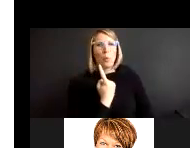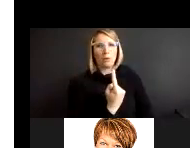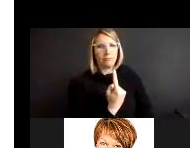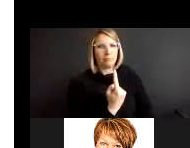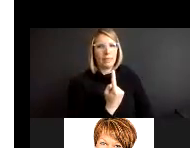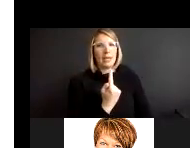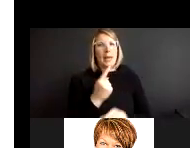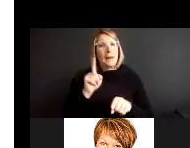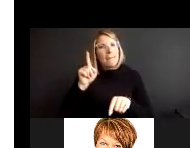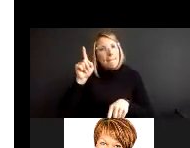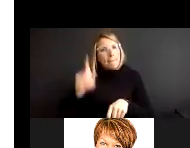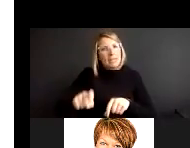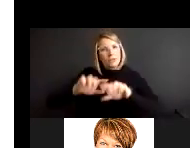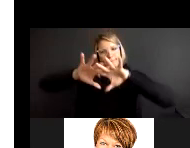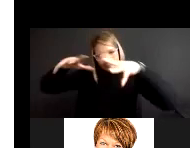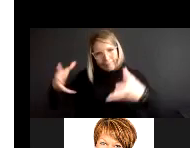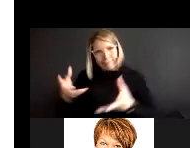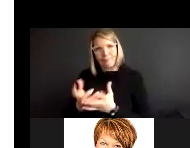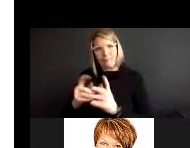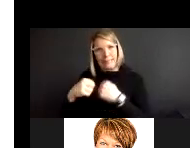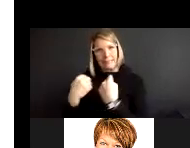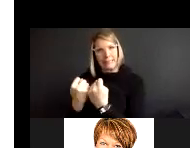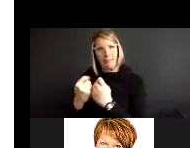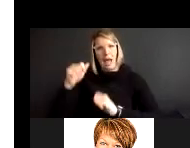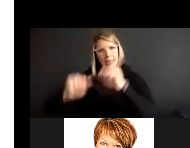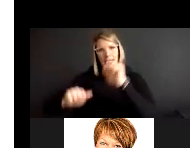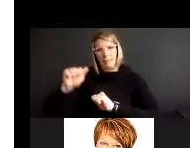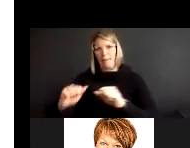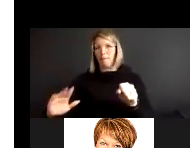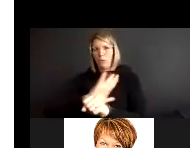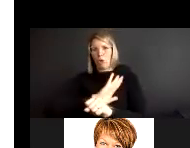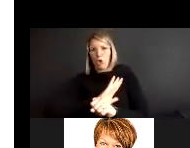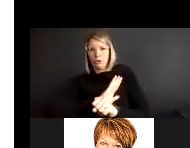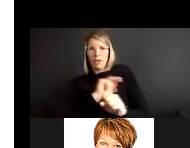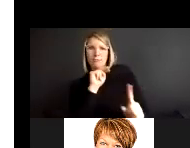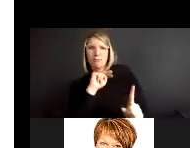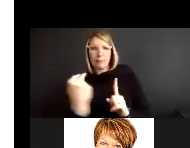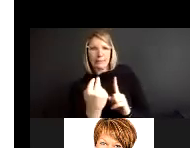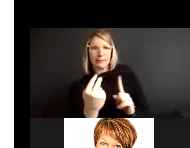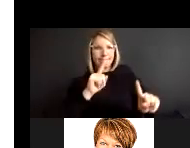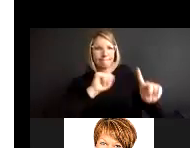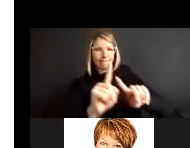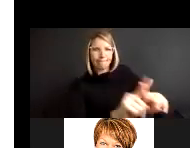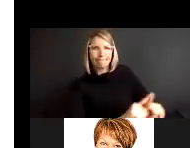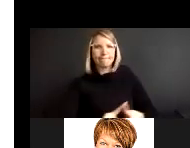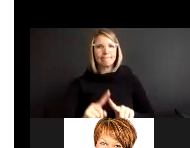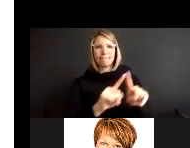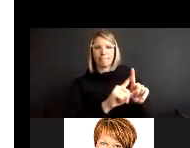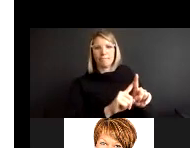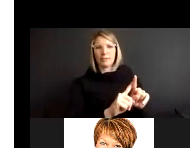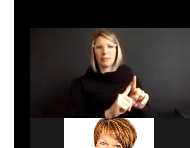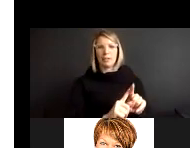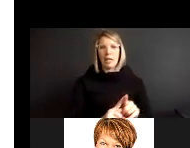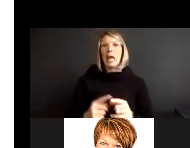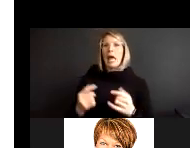looking at what are some of those examples and best practices from other areas. We've lived with this piece of law now for 5 or 6 years. We've